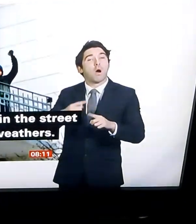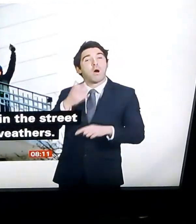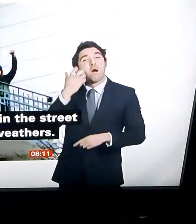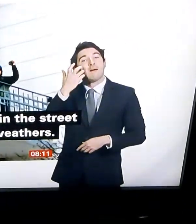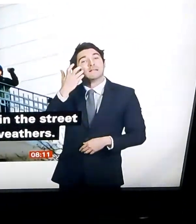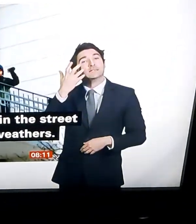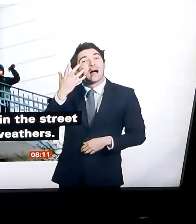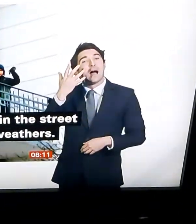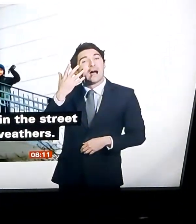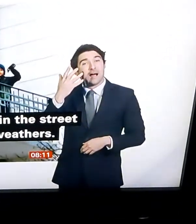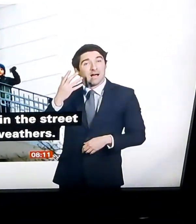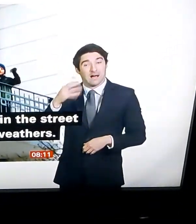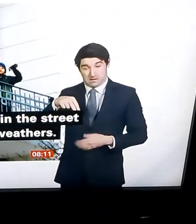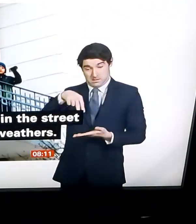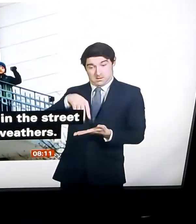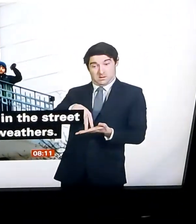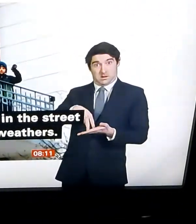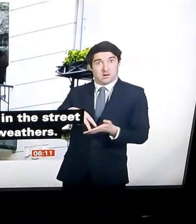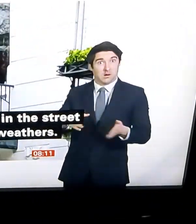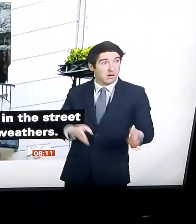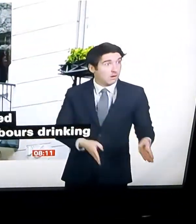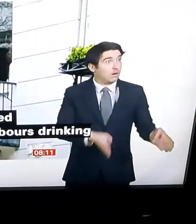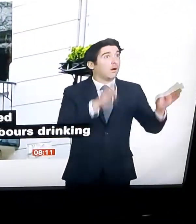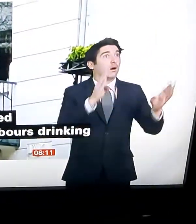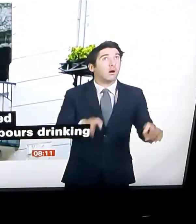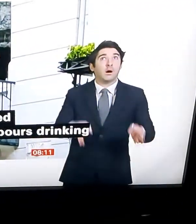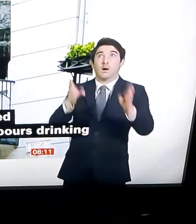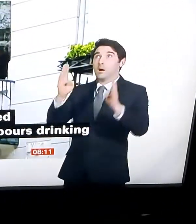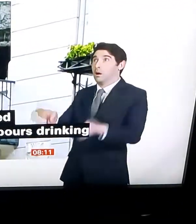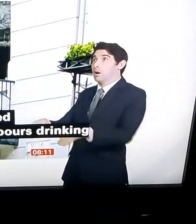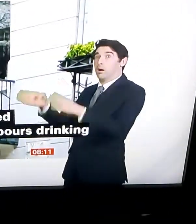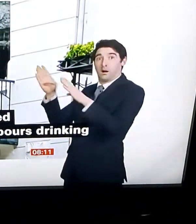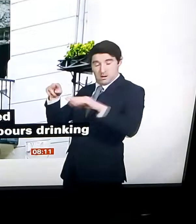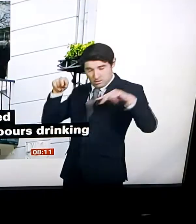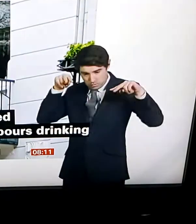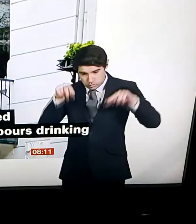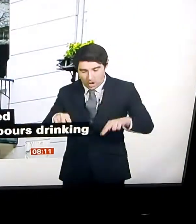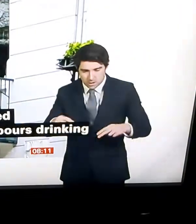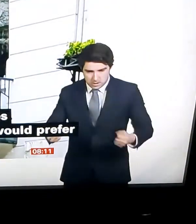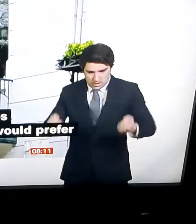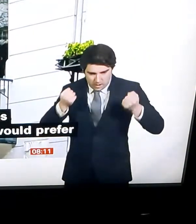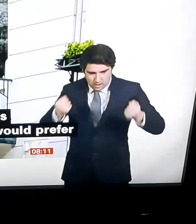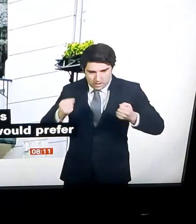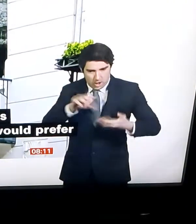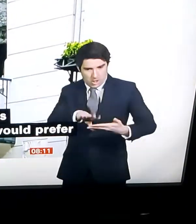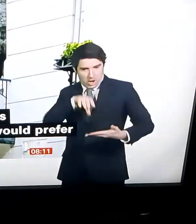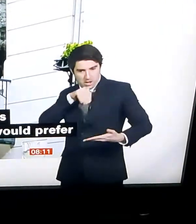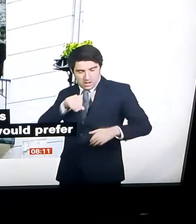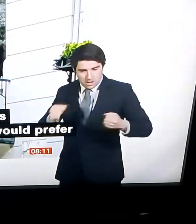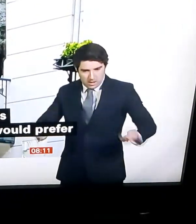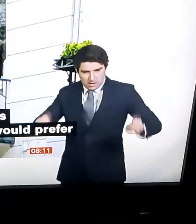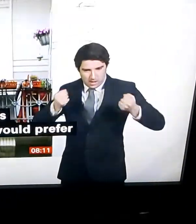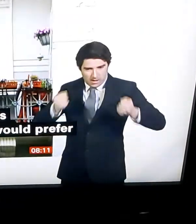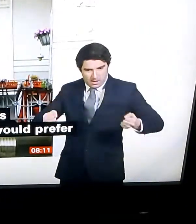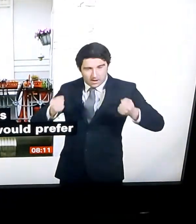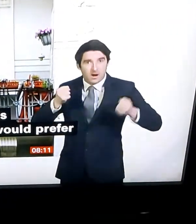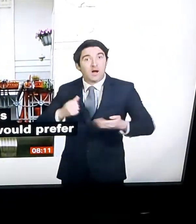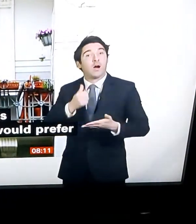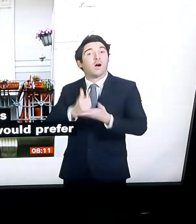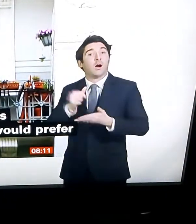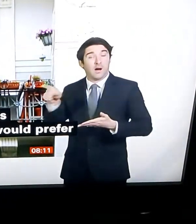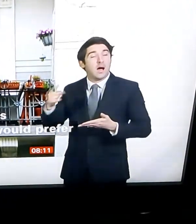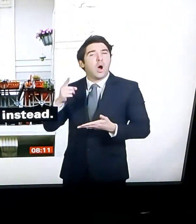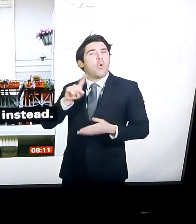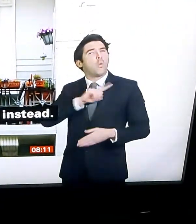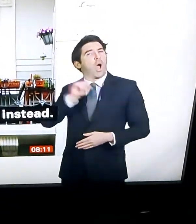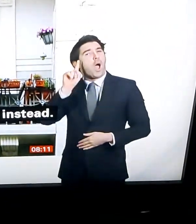all weathers. He said he was inspired after seeing his neighbours drinking wine on their balconies and thought they'd prefer some aerobic exercise instead. I bet